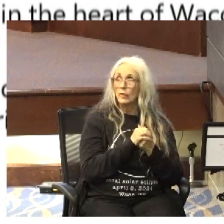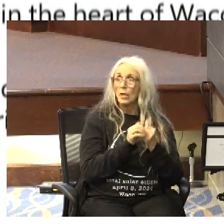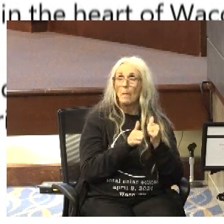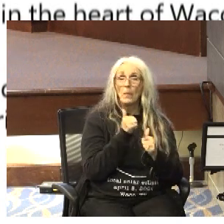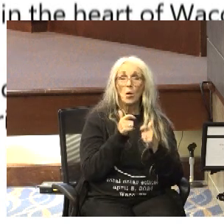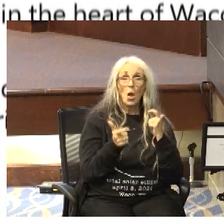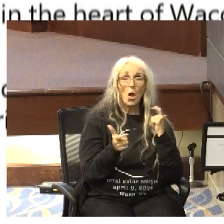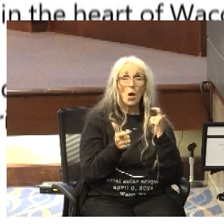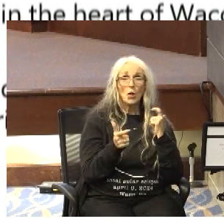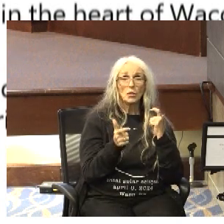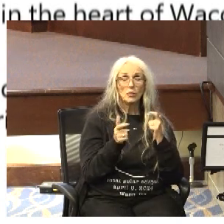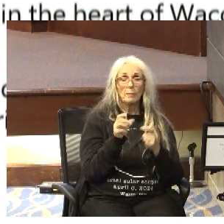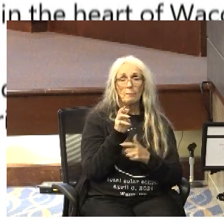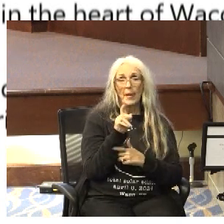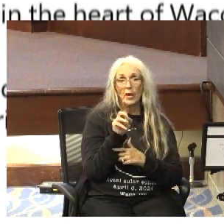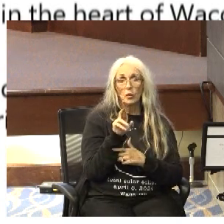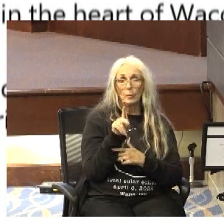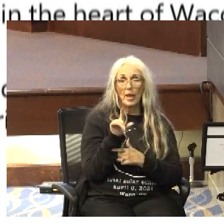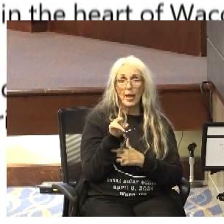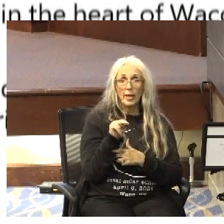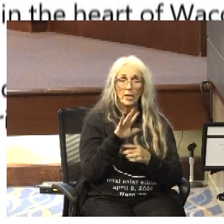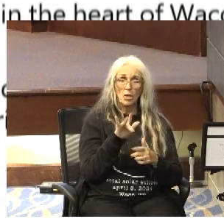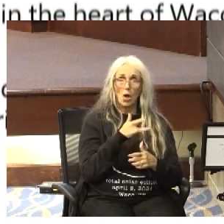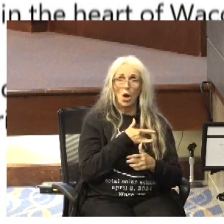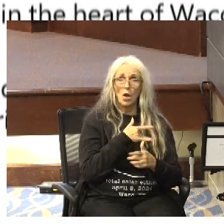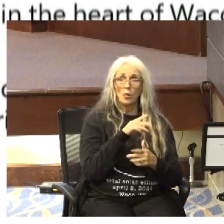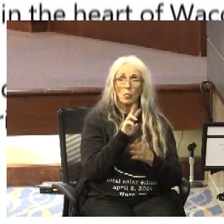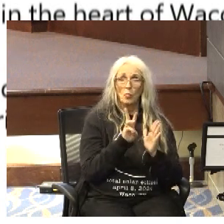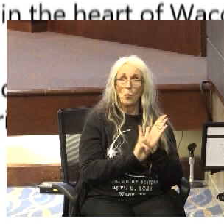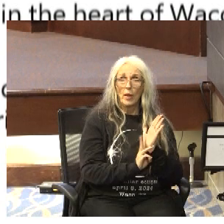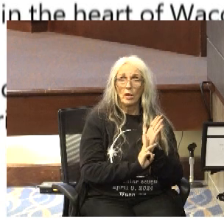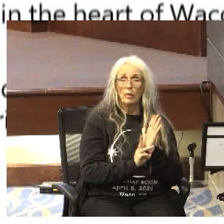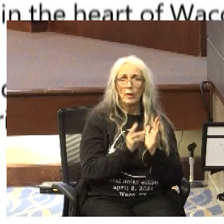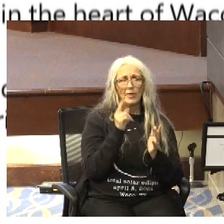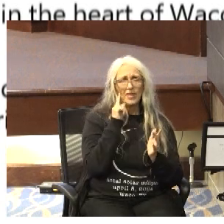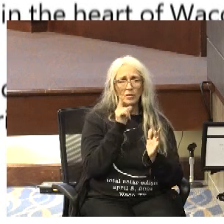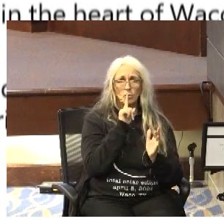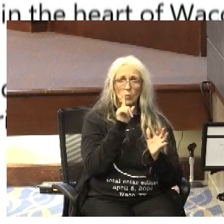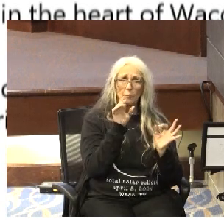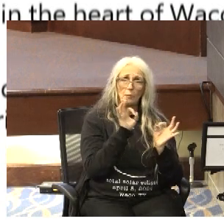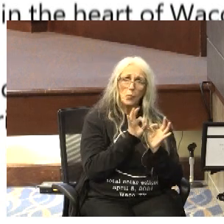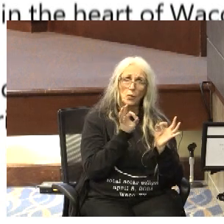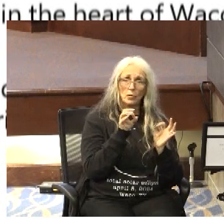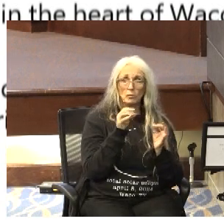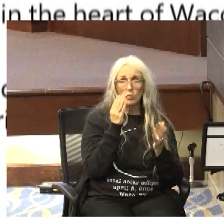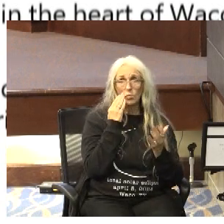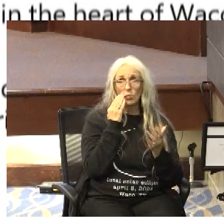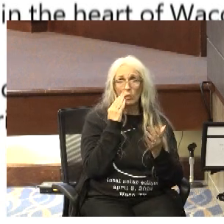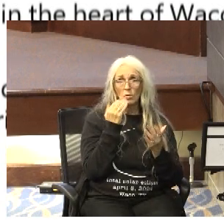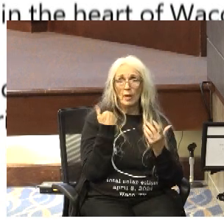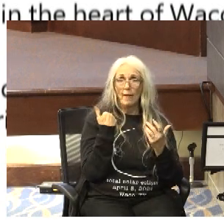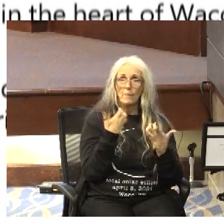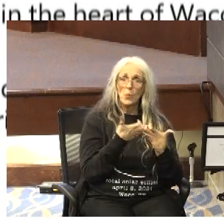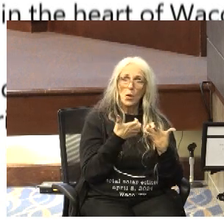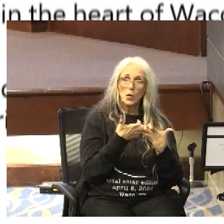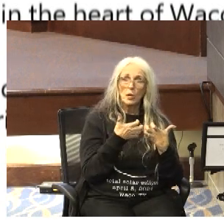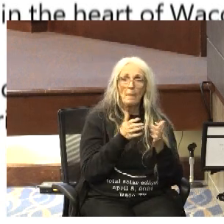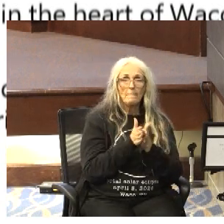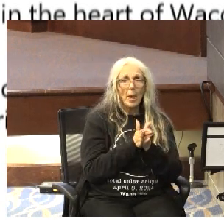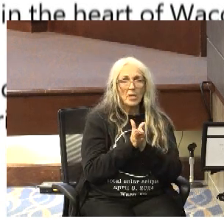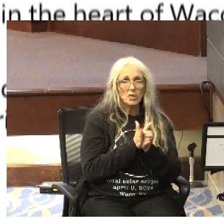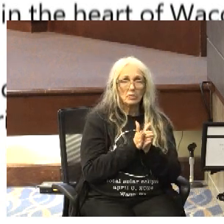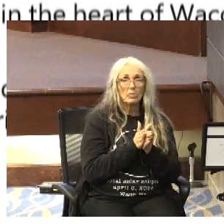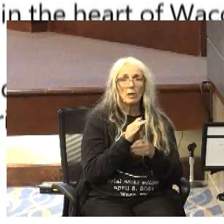Largest master plan community in the heart of Waco. And I think it's important for you to know that you've got a partner that is very passionate about